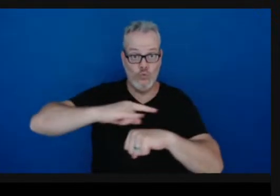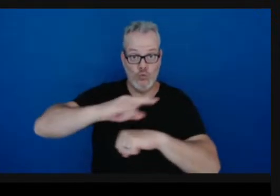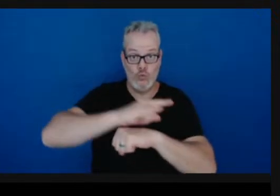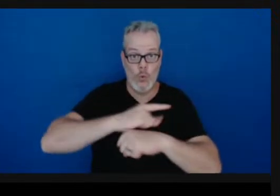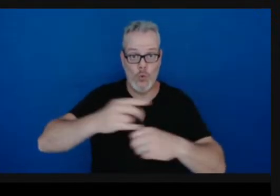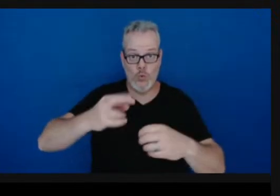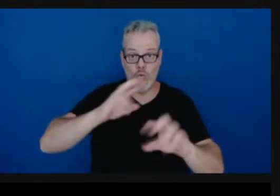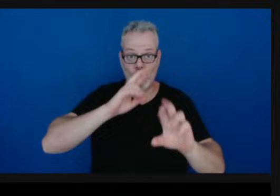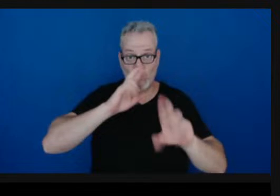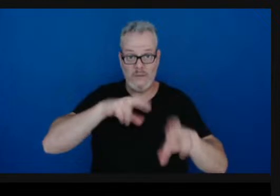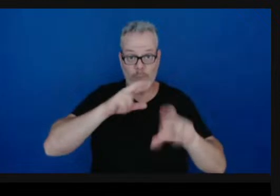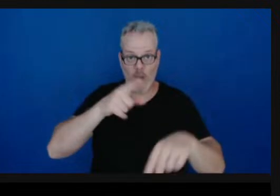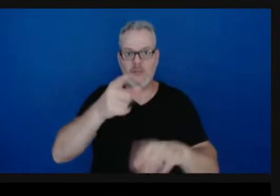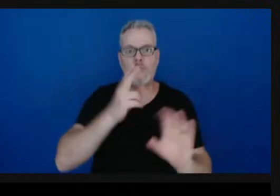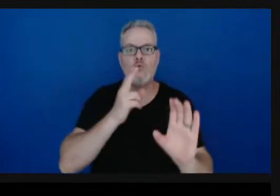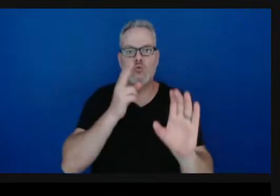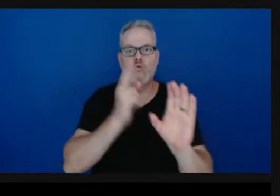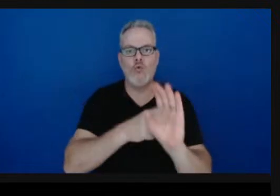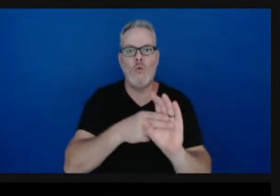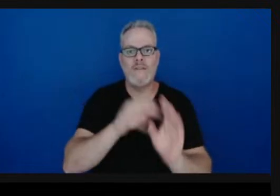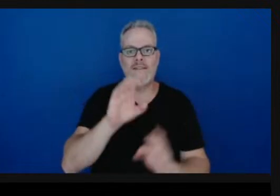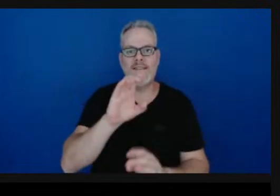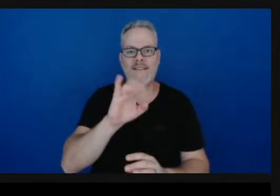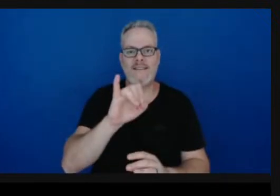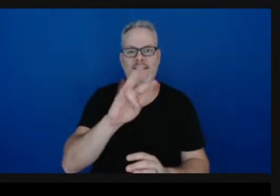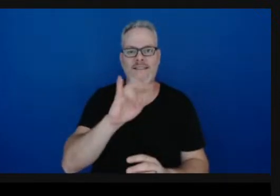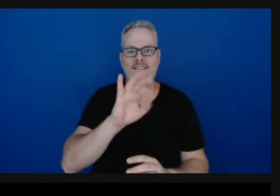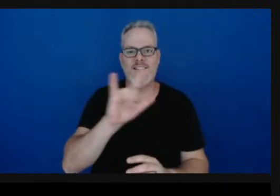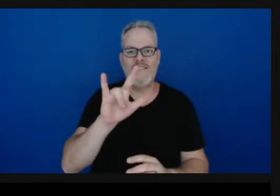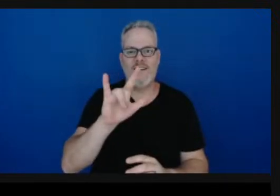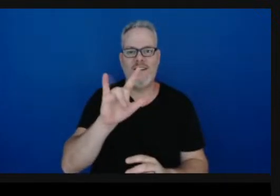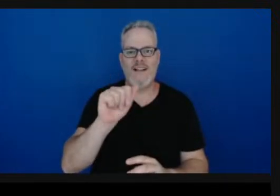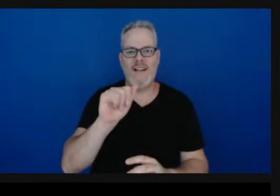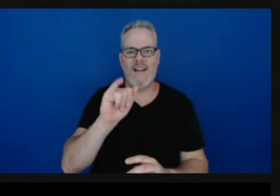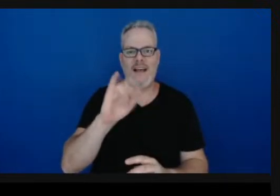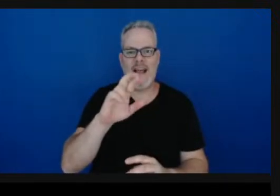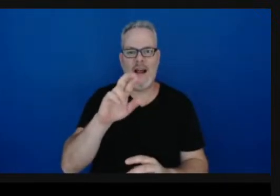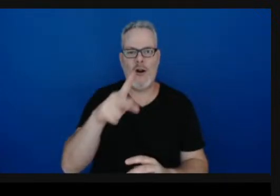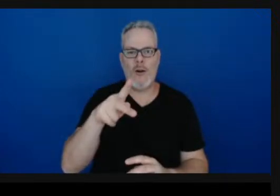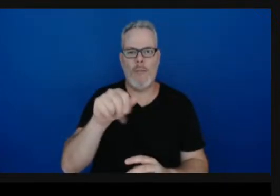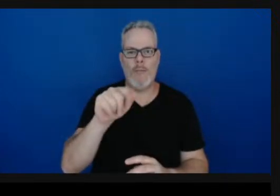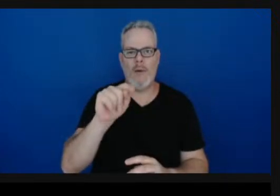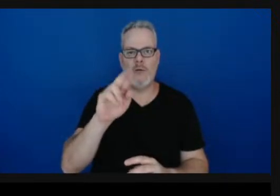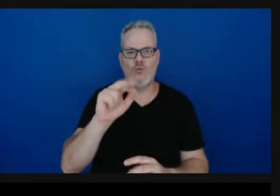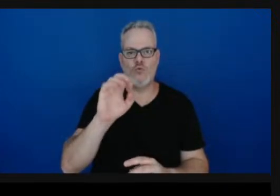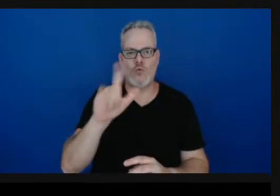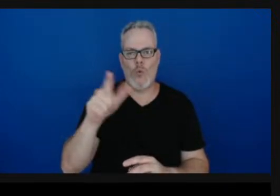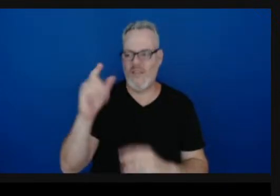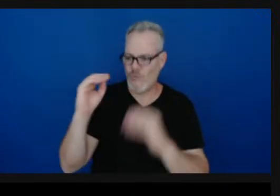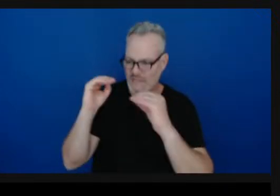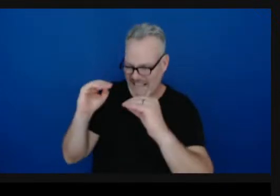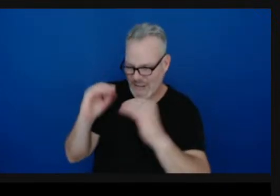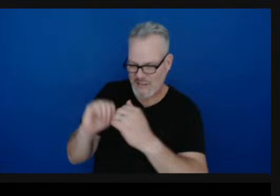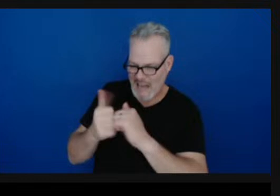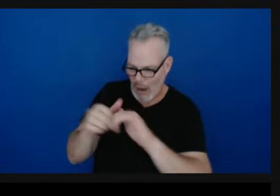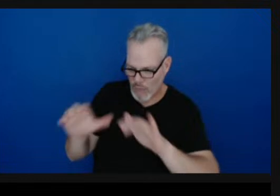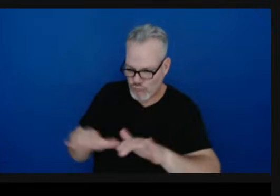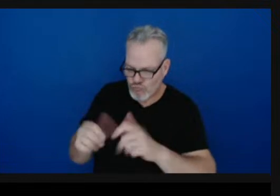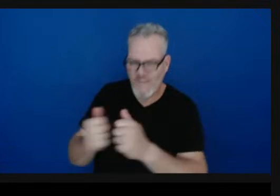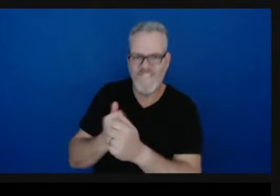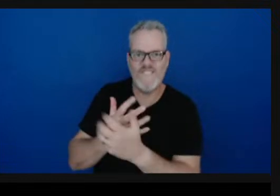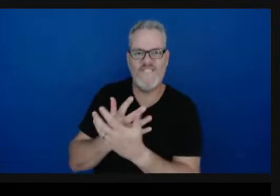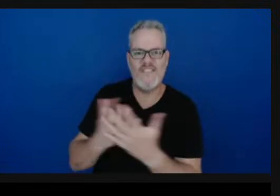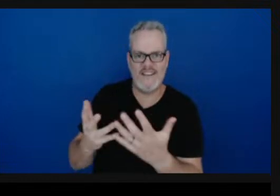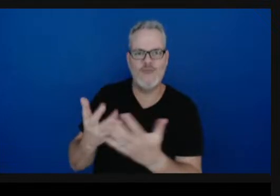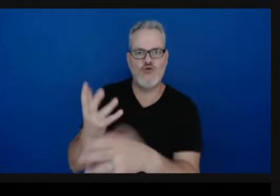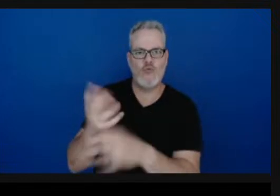air patrol, and they require very little prerequisites. They'll train you on all kinds of stuff. You know, even with get your license